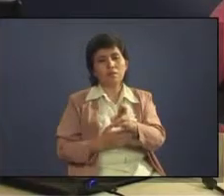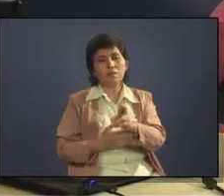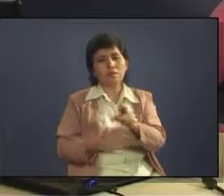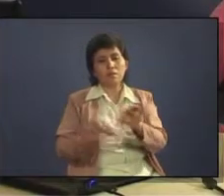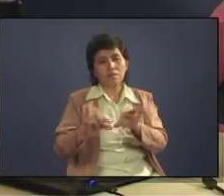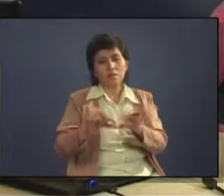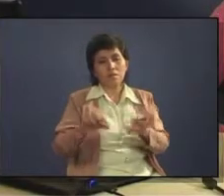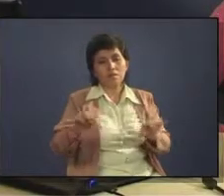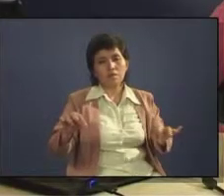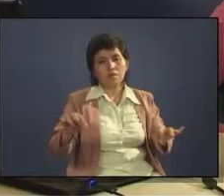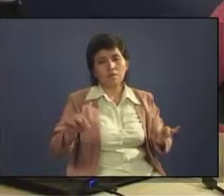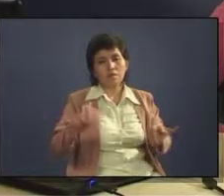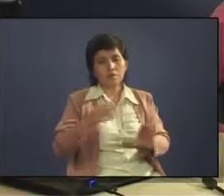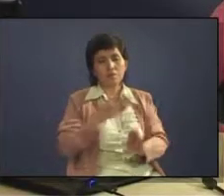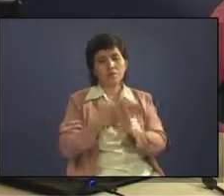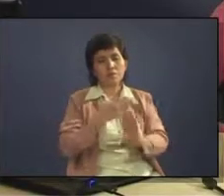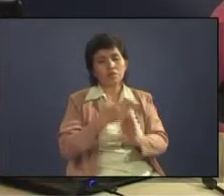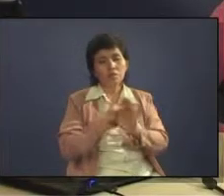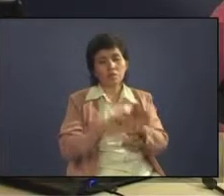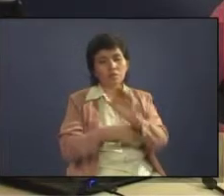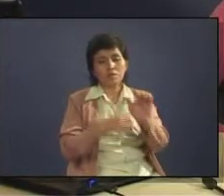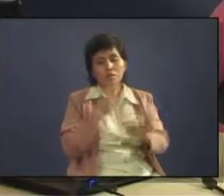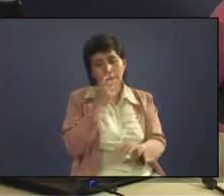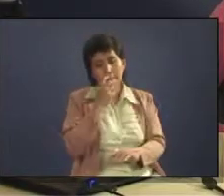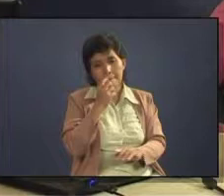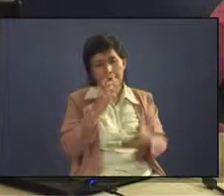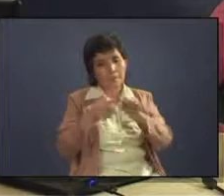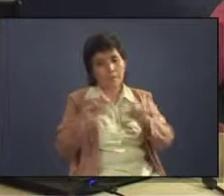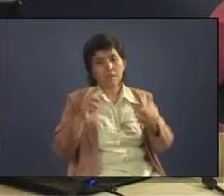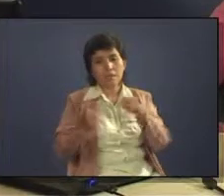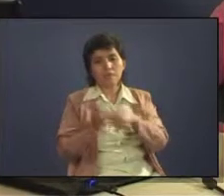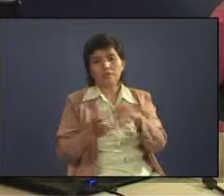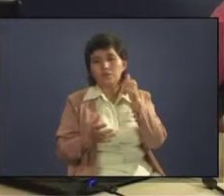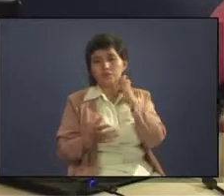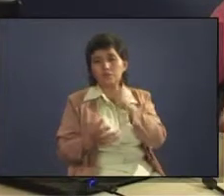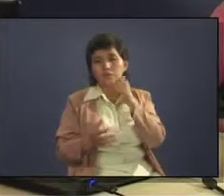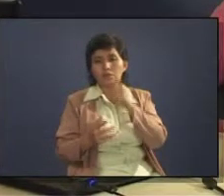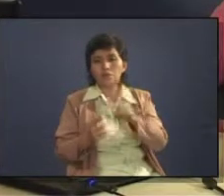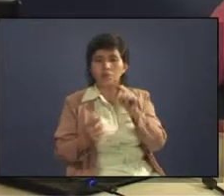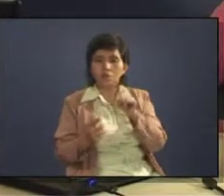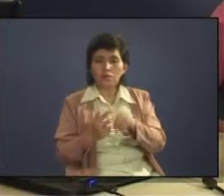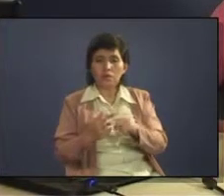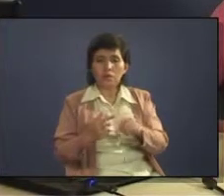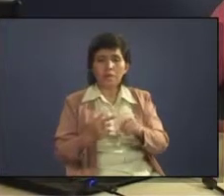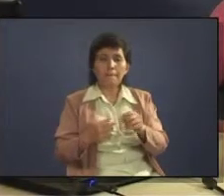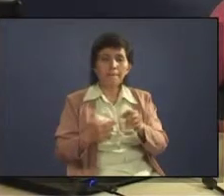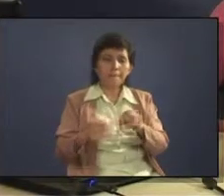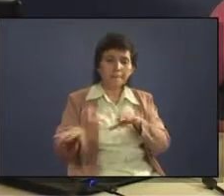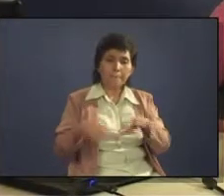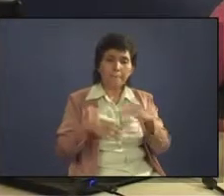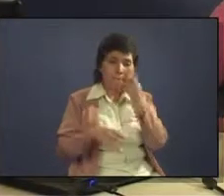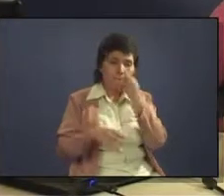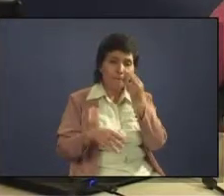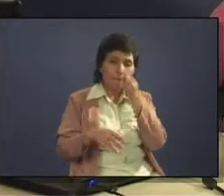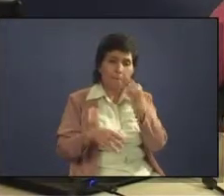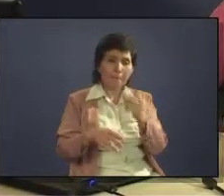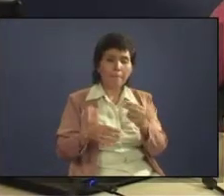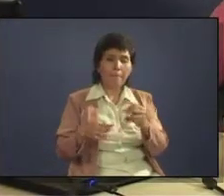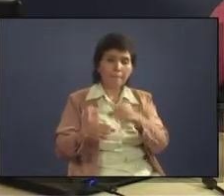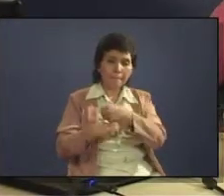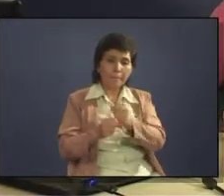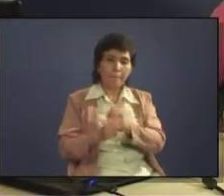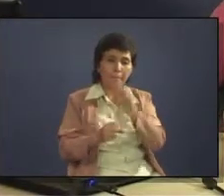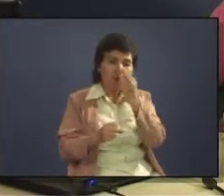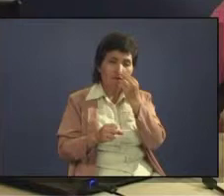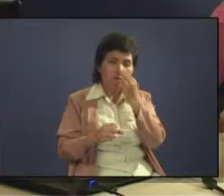might think of it as dangerous. Okay, now this goes also to making funs. When we make funs of other